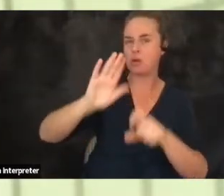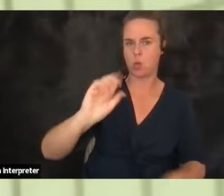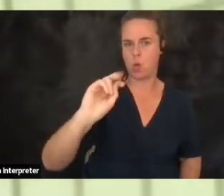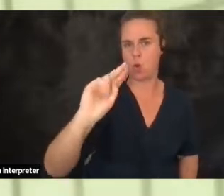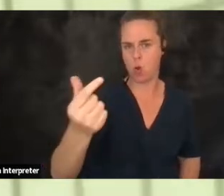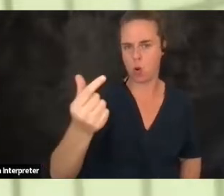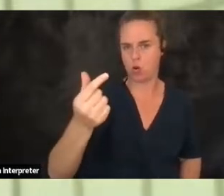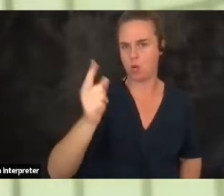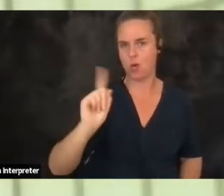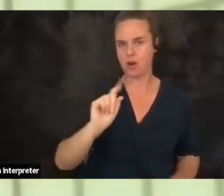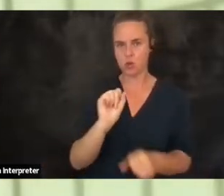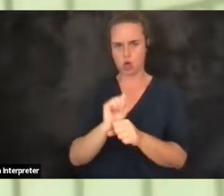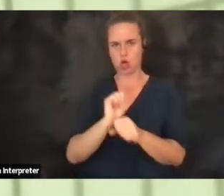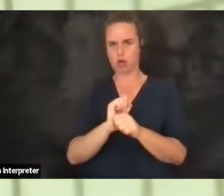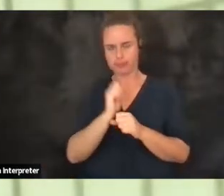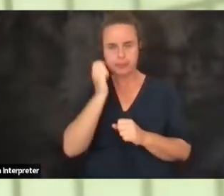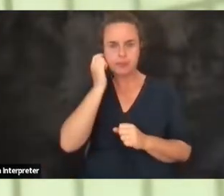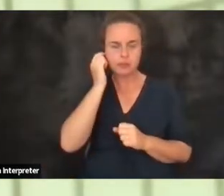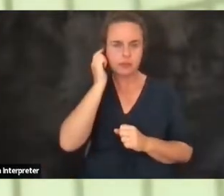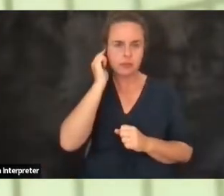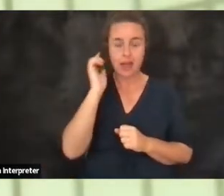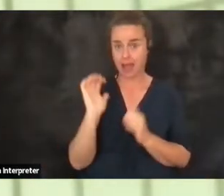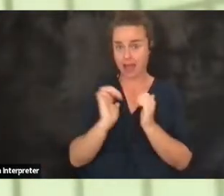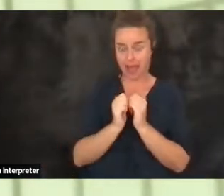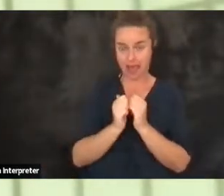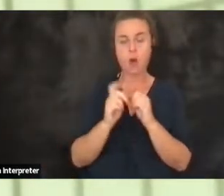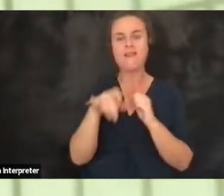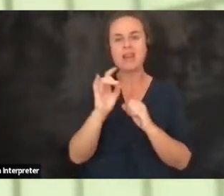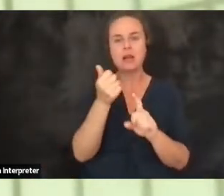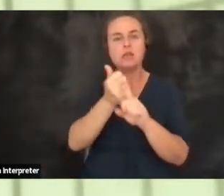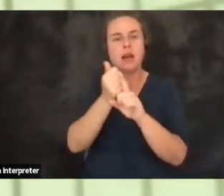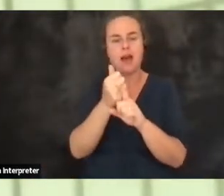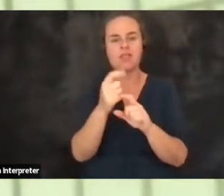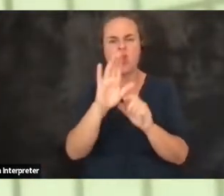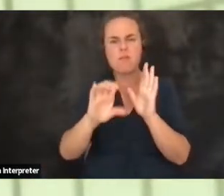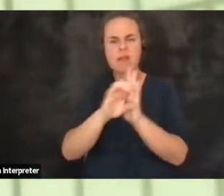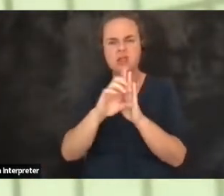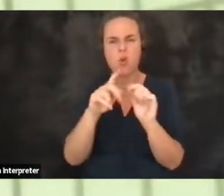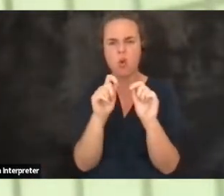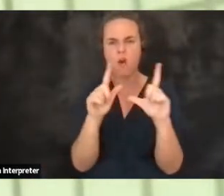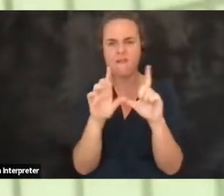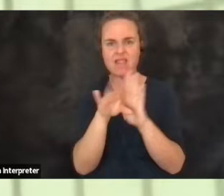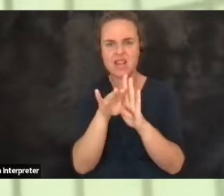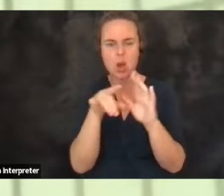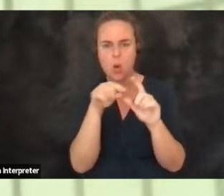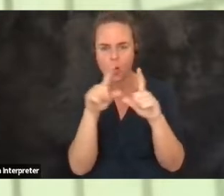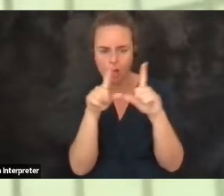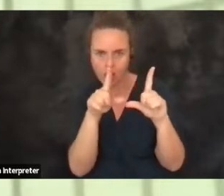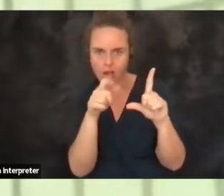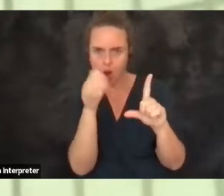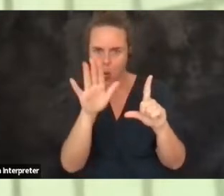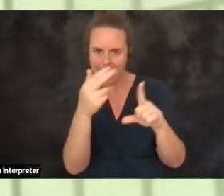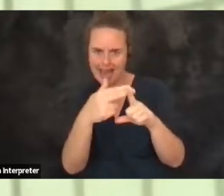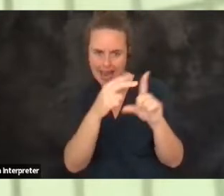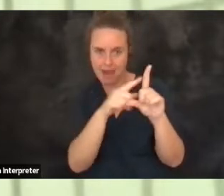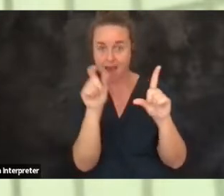that, for most of you, if you hover your mouse over your picture or your video frame, you've got 3 little dots and it will give you the option